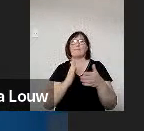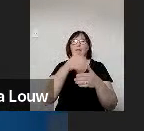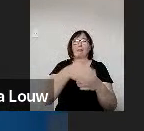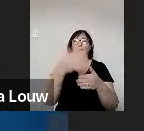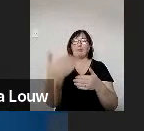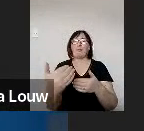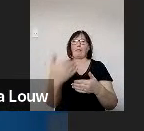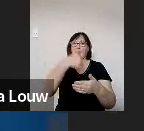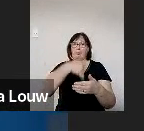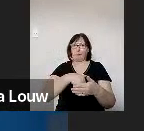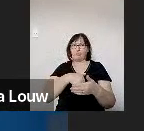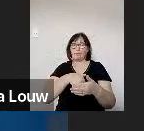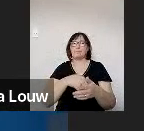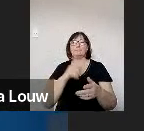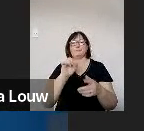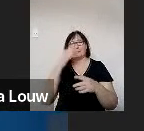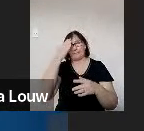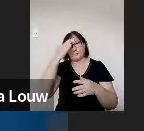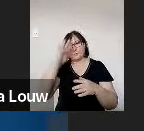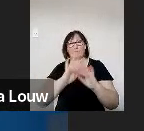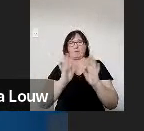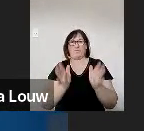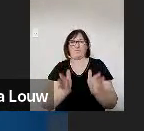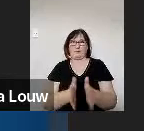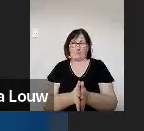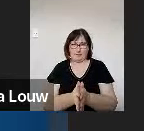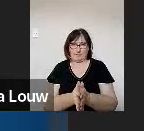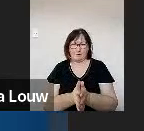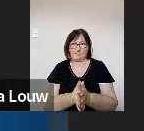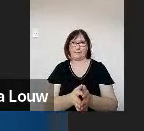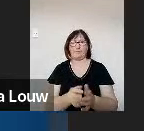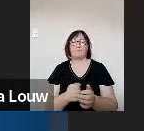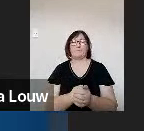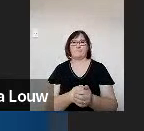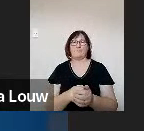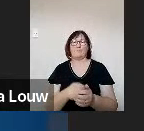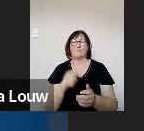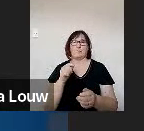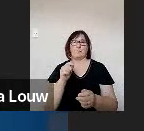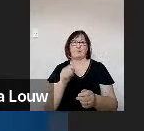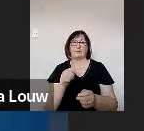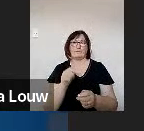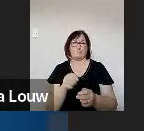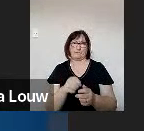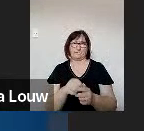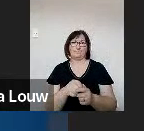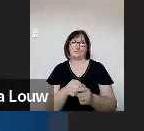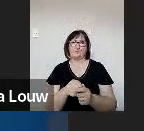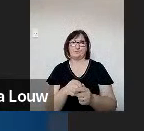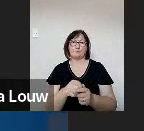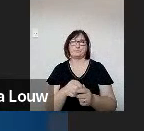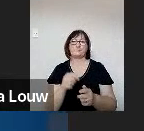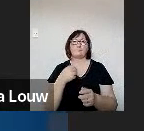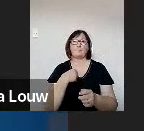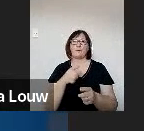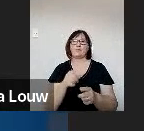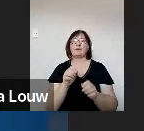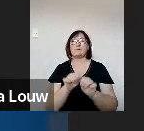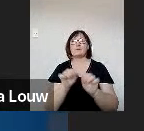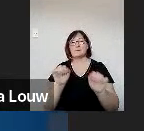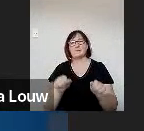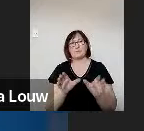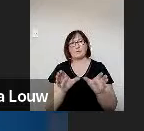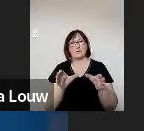is a South African representative at the biannual World Customs Organization Harmonized System Committee and Harmonized